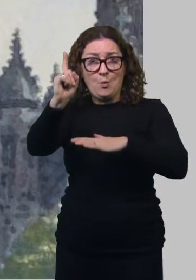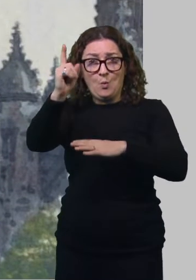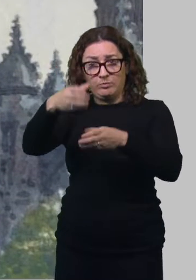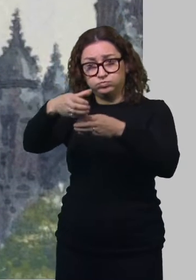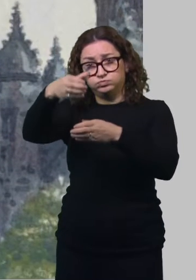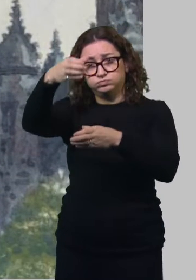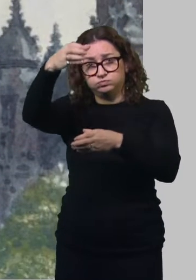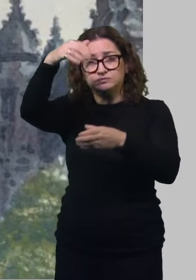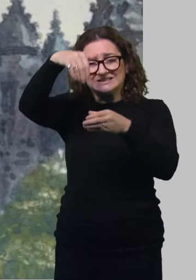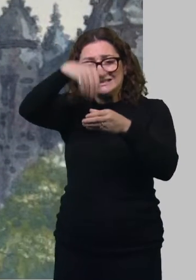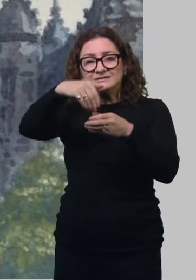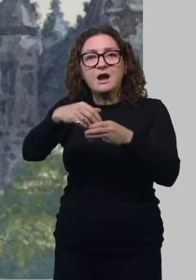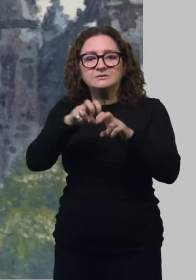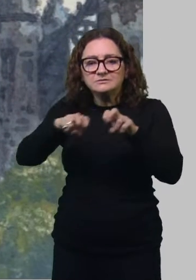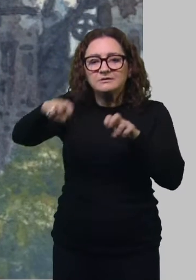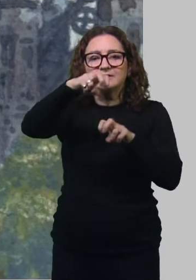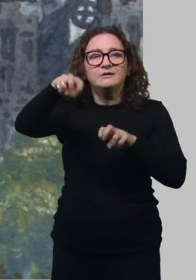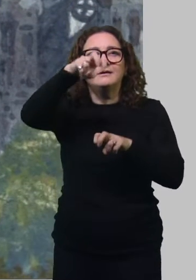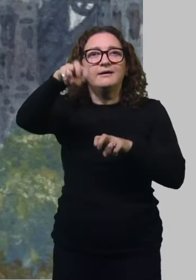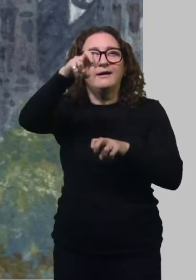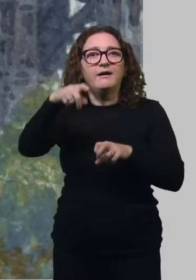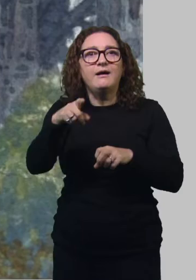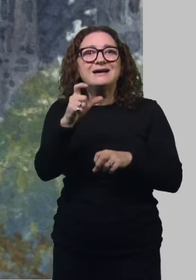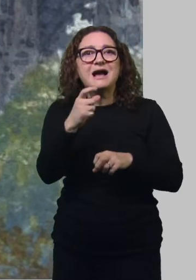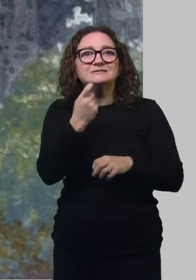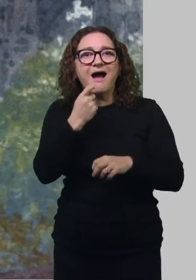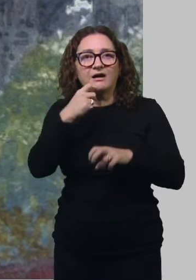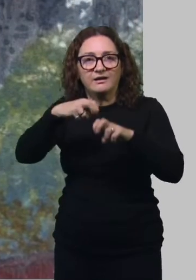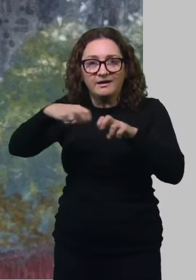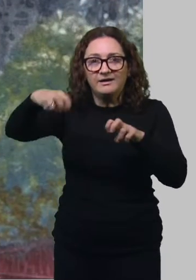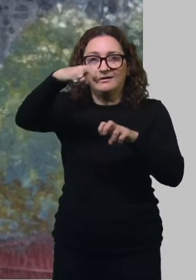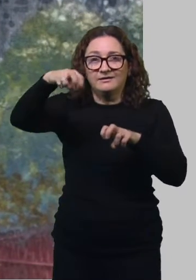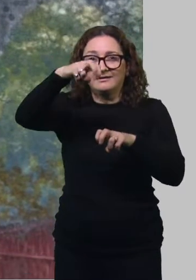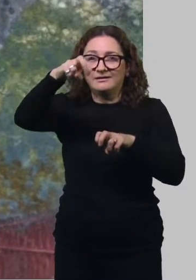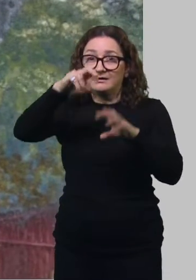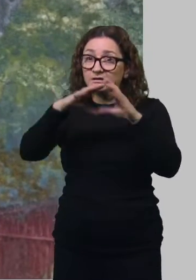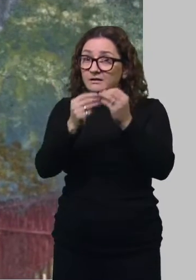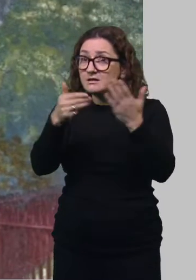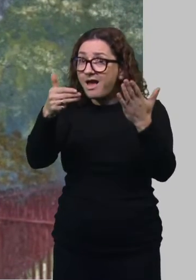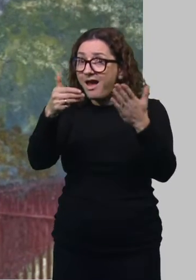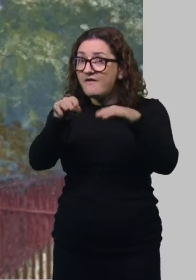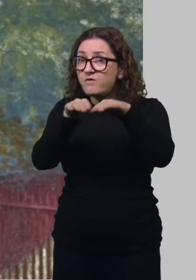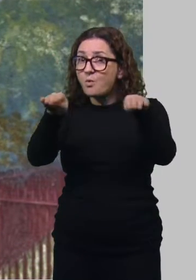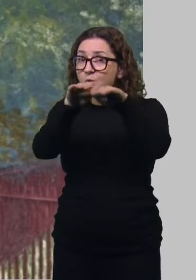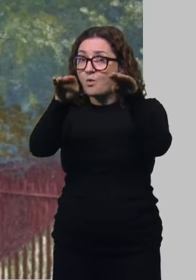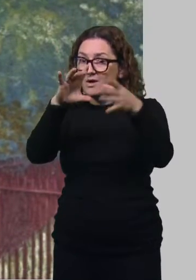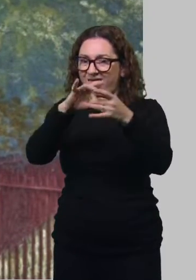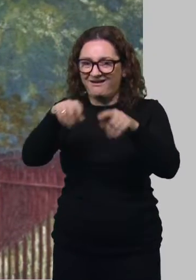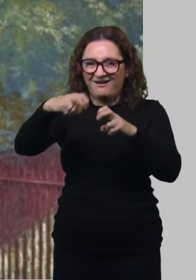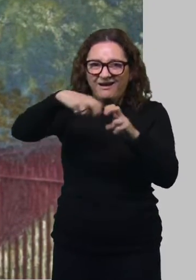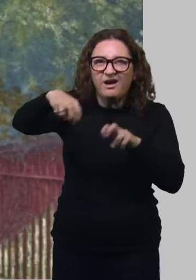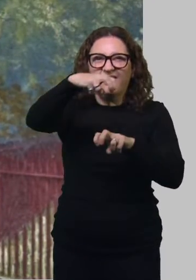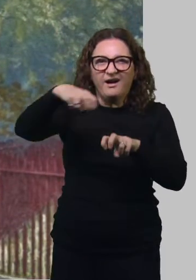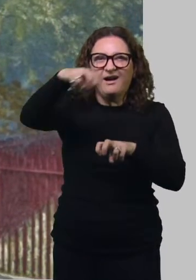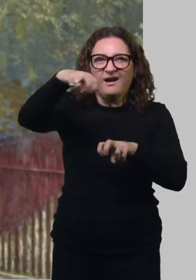were originally 9 floors, connected with an iron spiral staircase, which is still in use today. The tower underwent major redevelopment